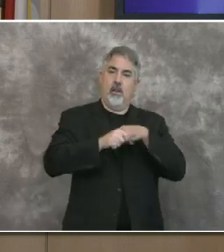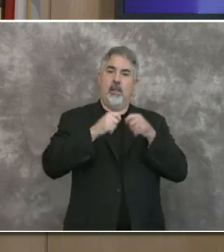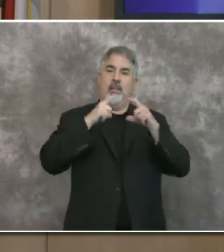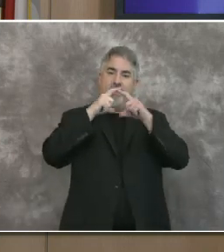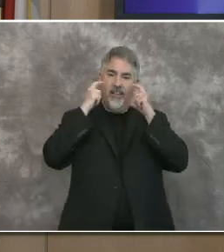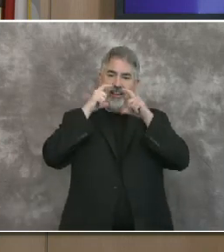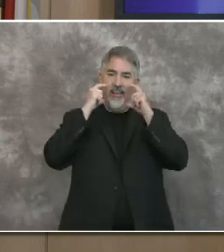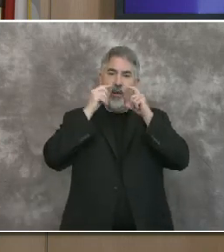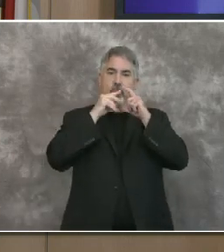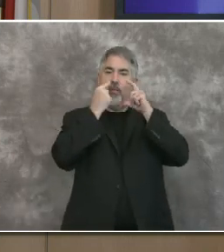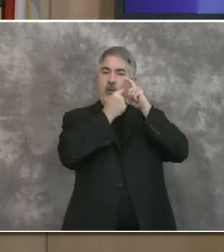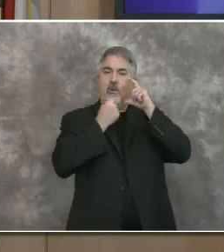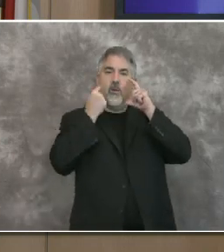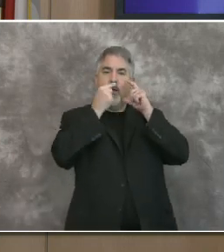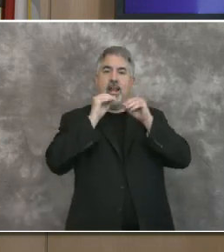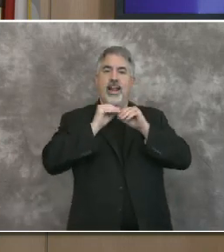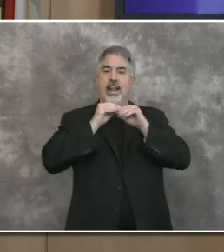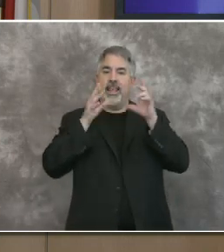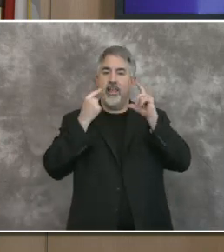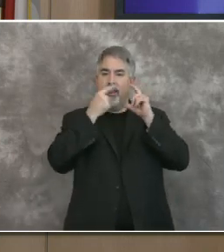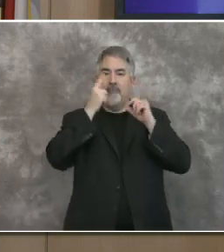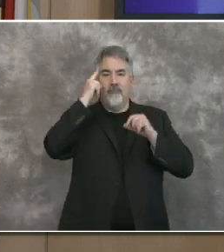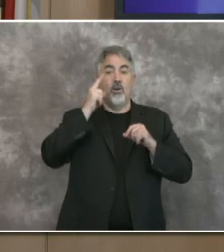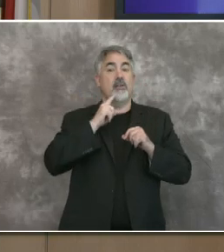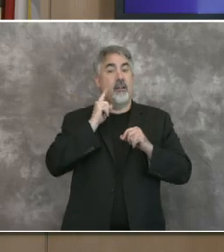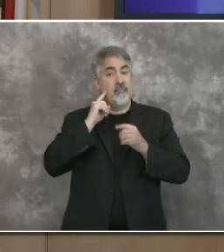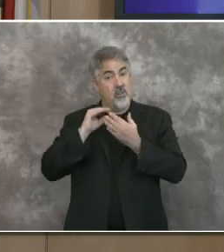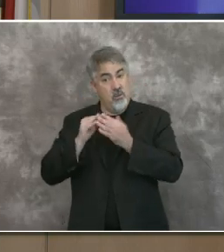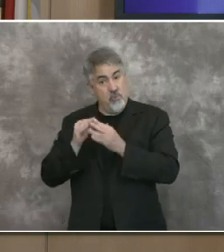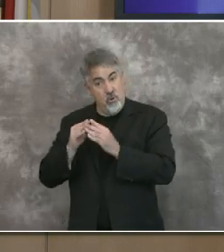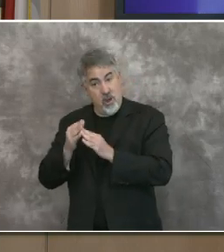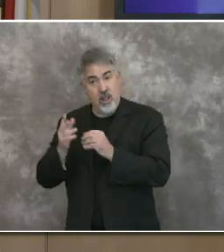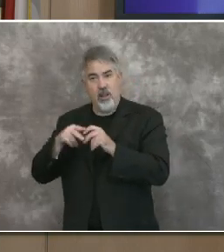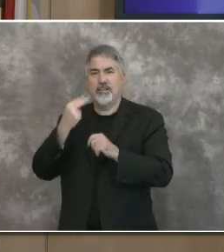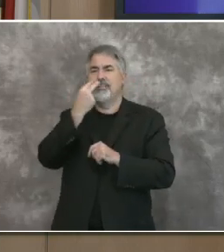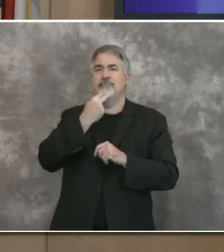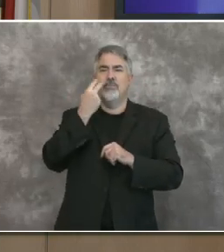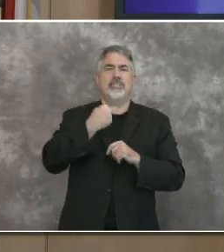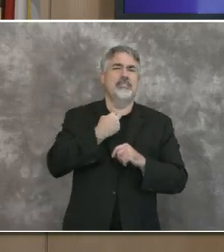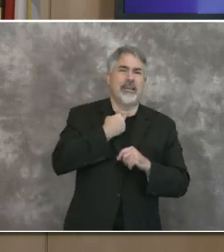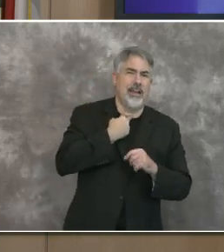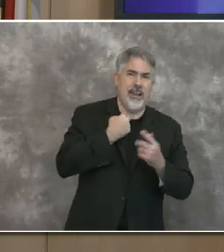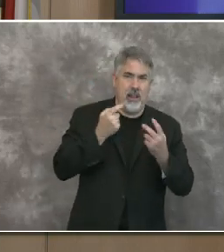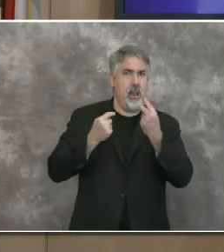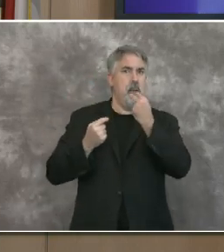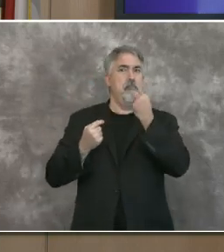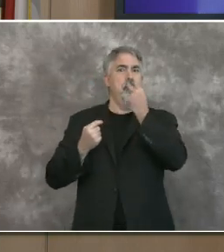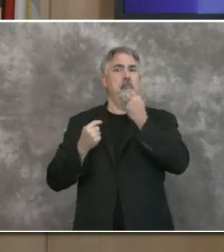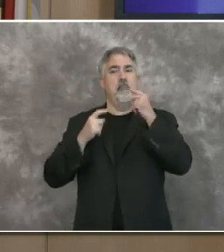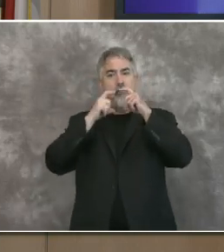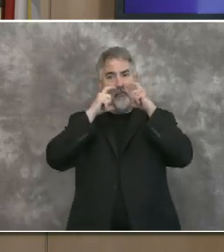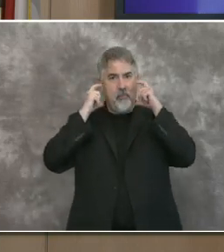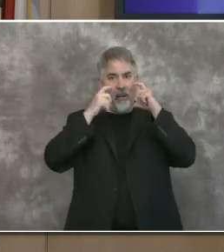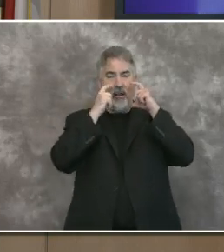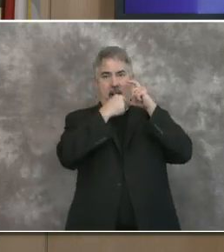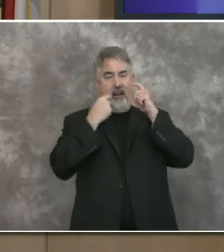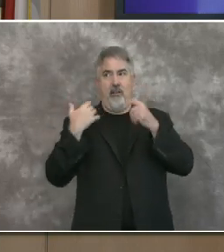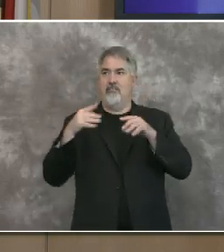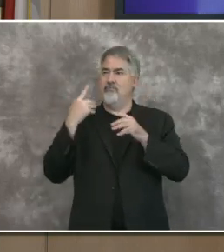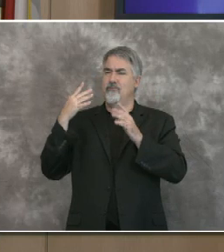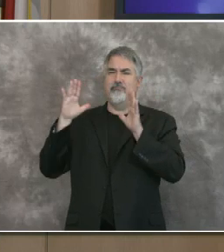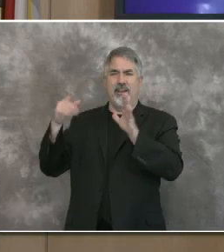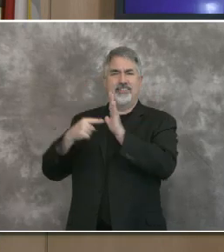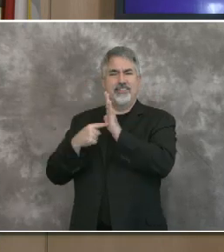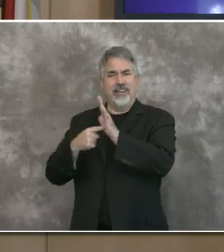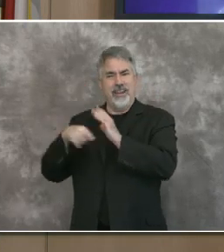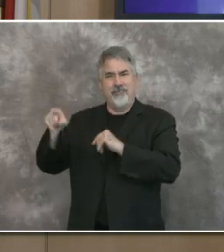to help those of the deaf community who rely on lip reading. I think that's a great example of the great ingenuity that we